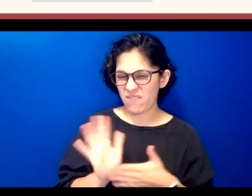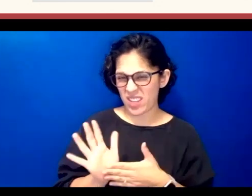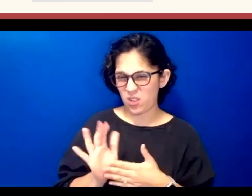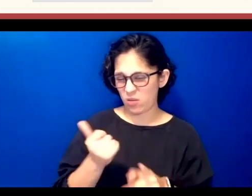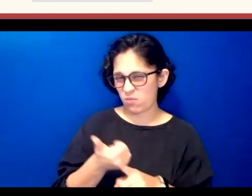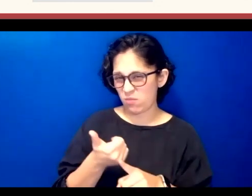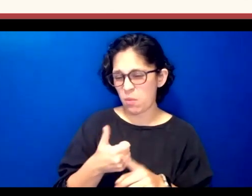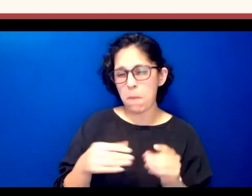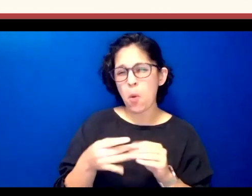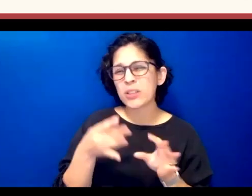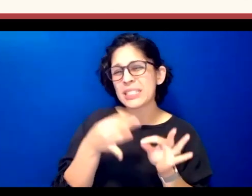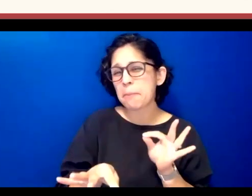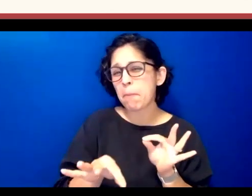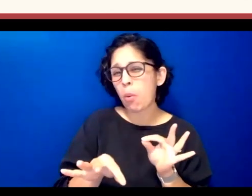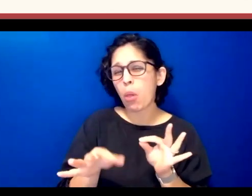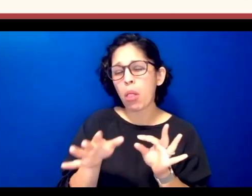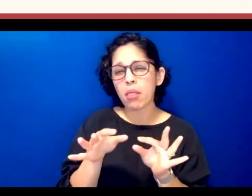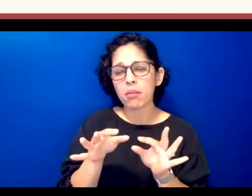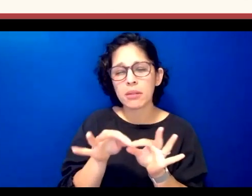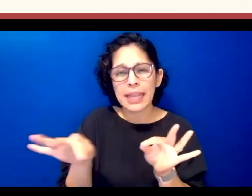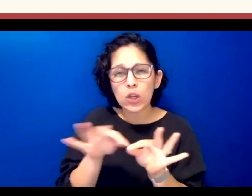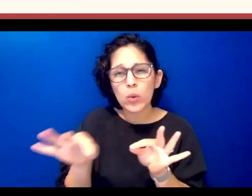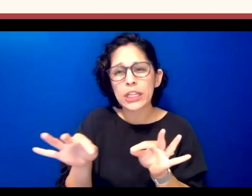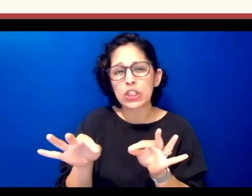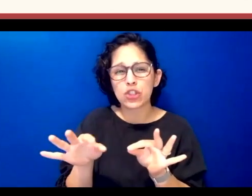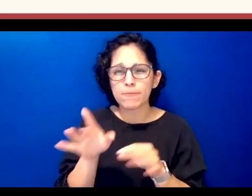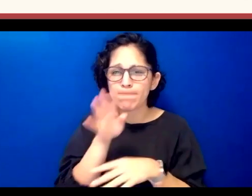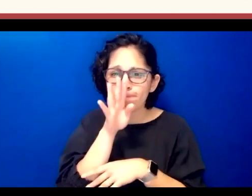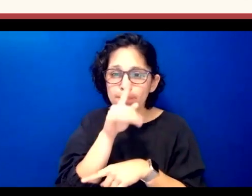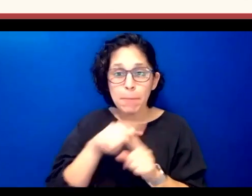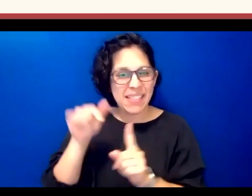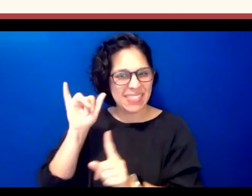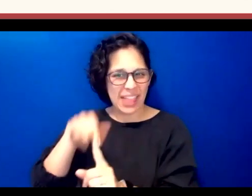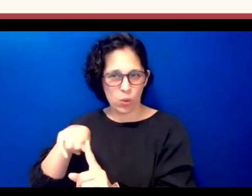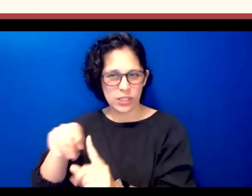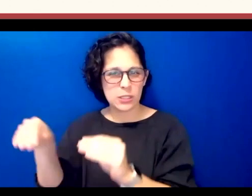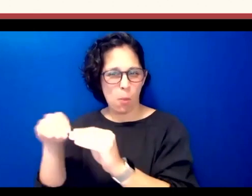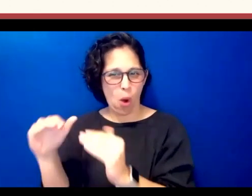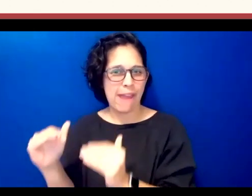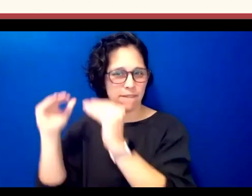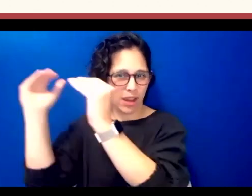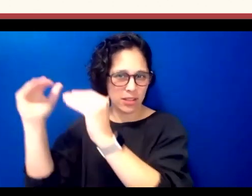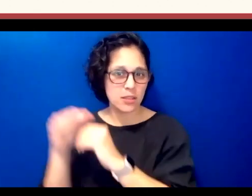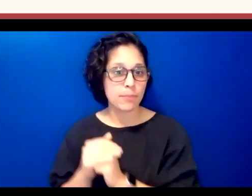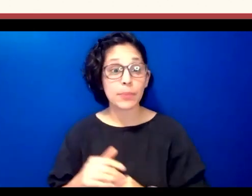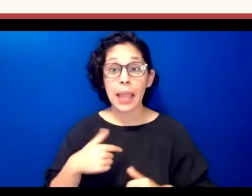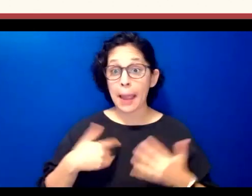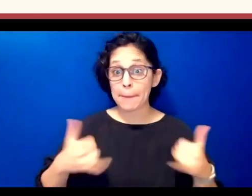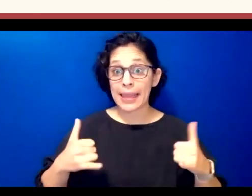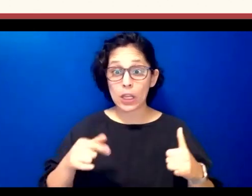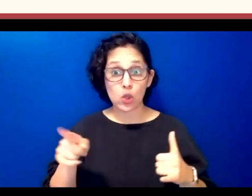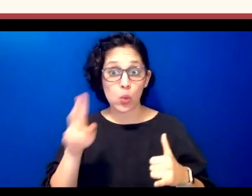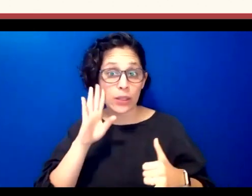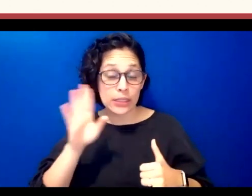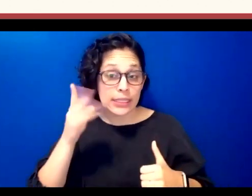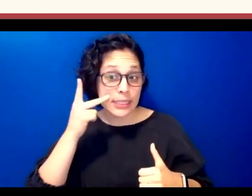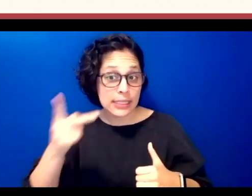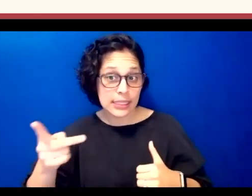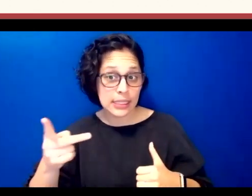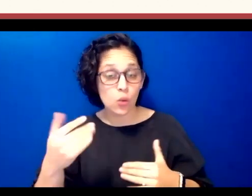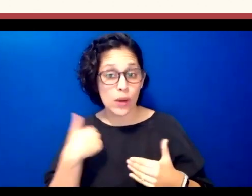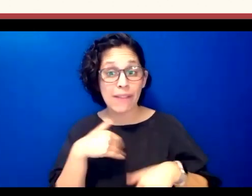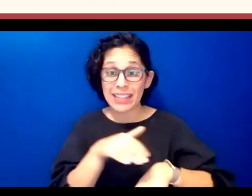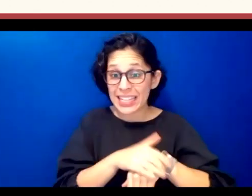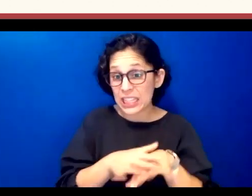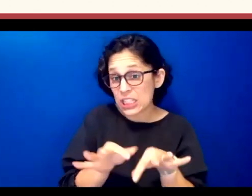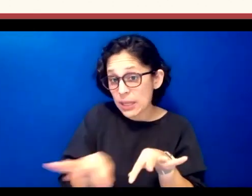have a much simpler language, but this one is a little more advanced. And when I play it, you're going to see that there are English